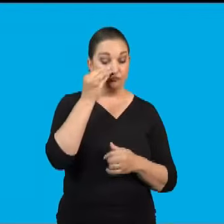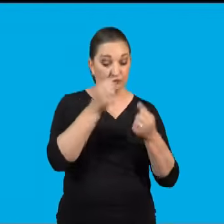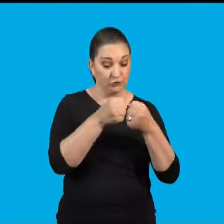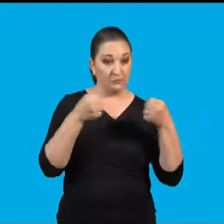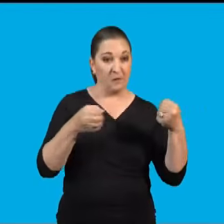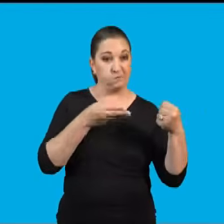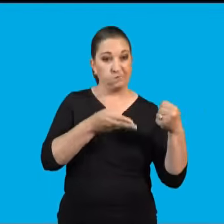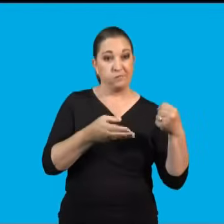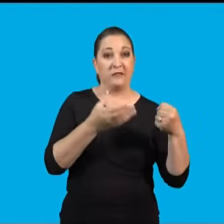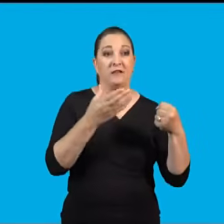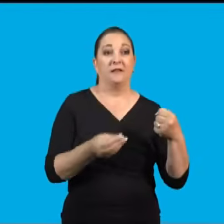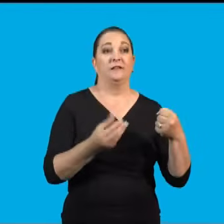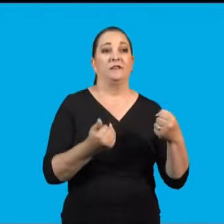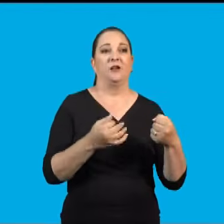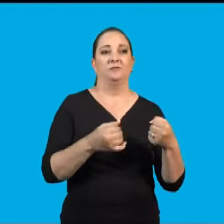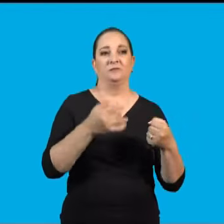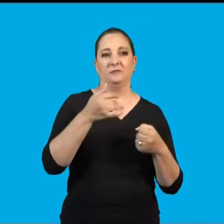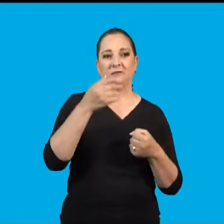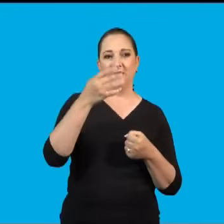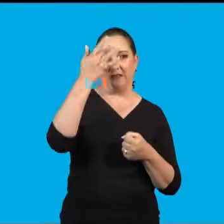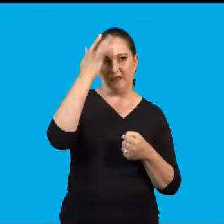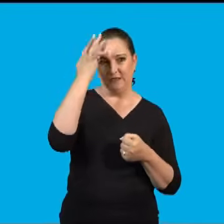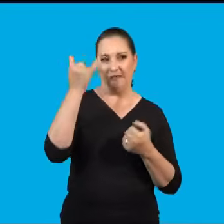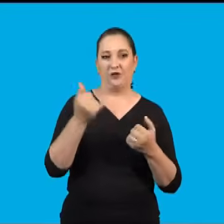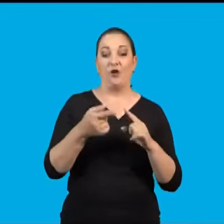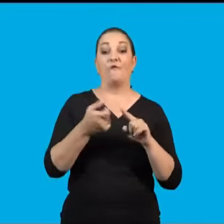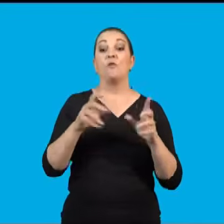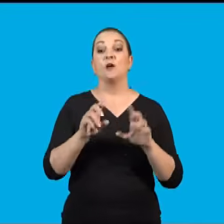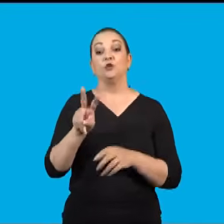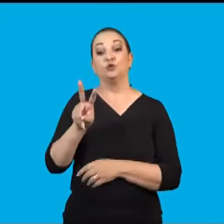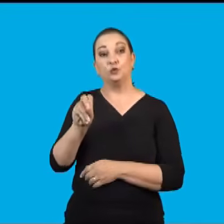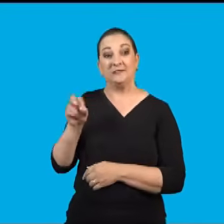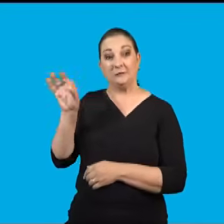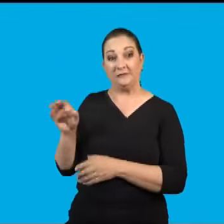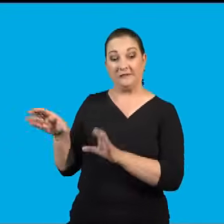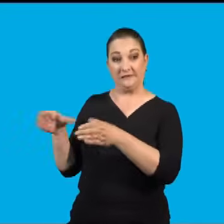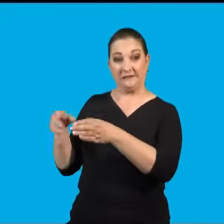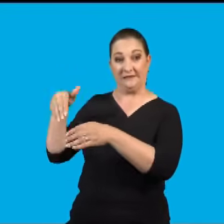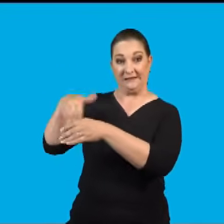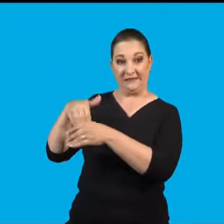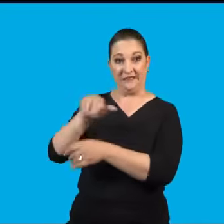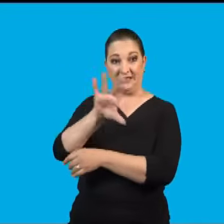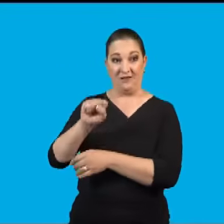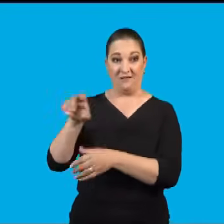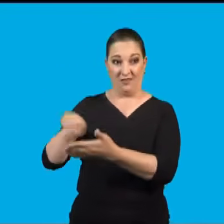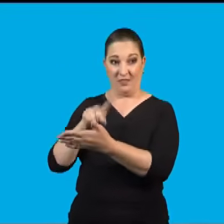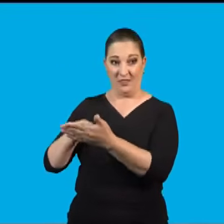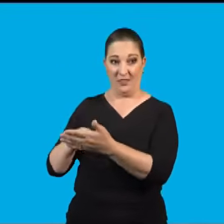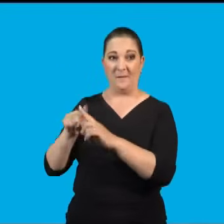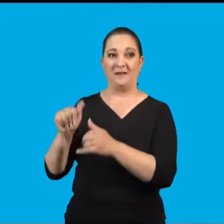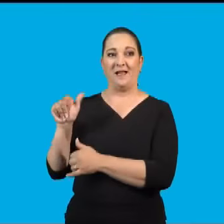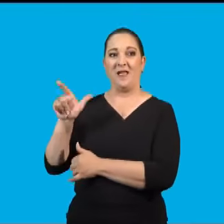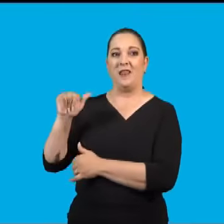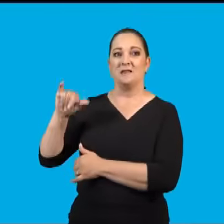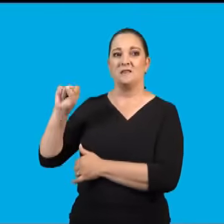a newspaper article titled Indian Turnout About 20% in South African Elections, was written by Alistair